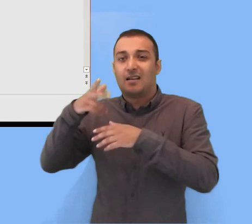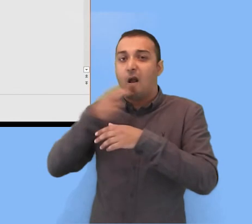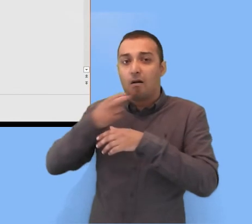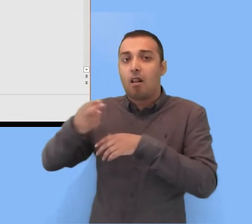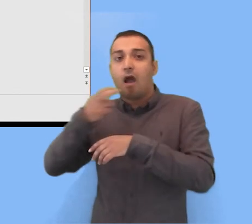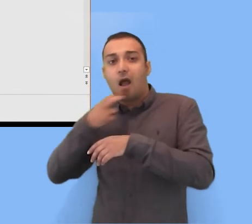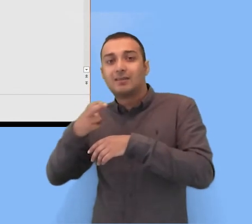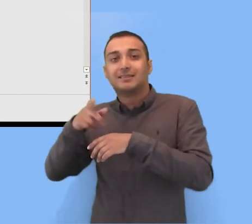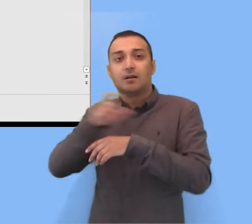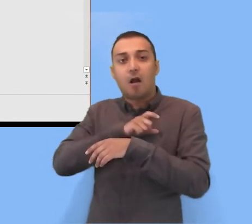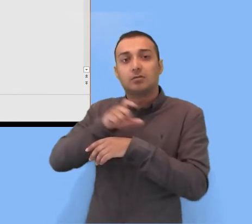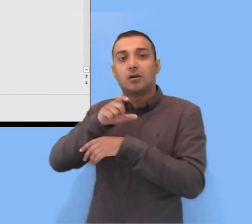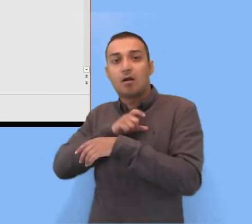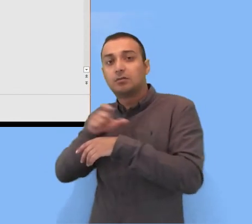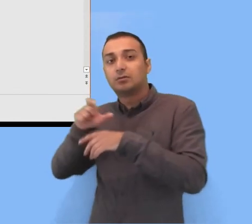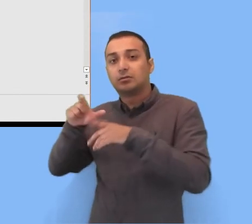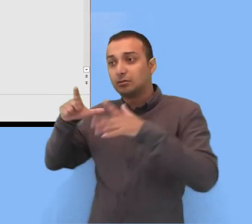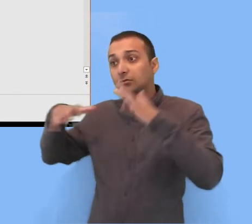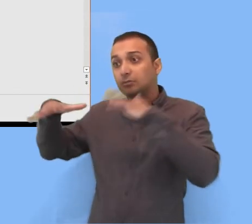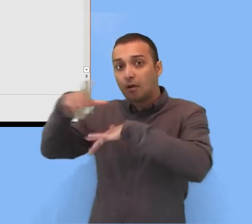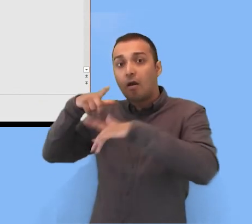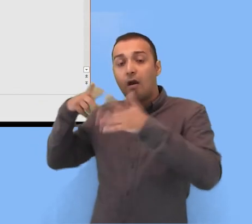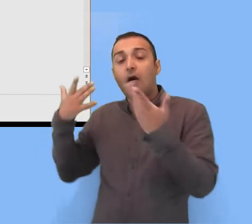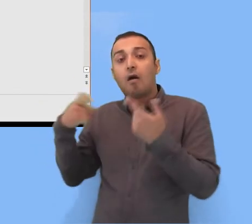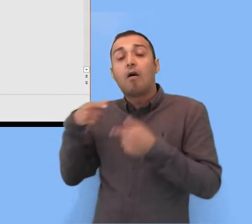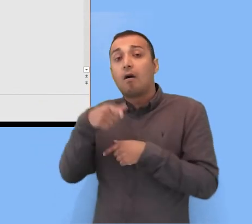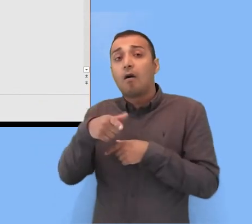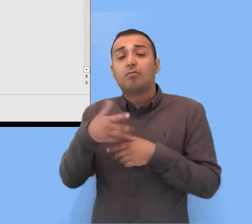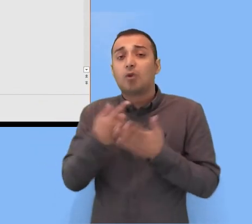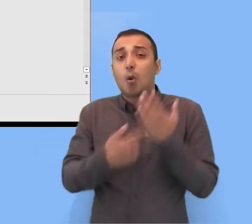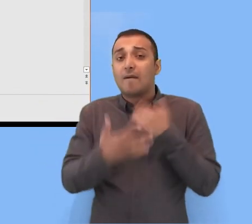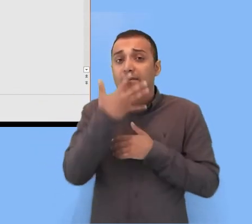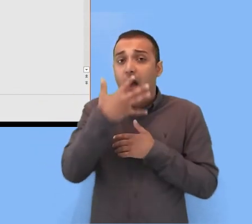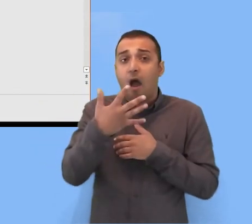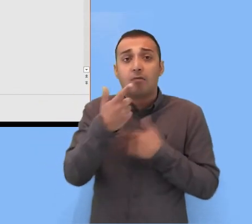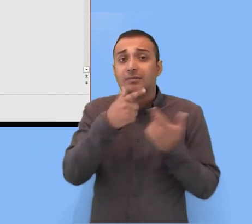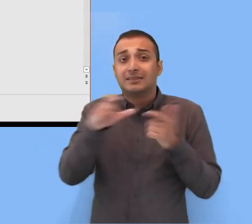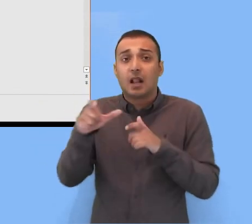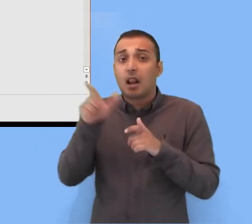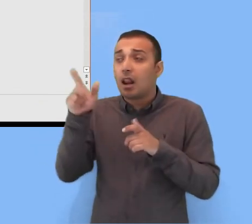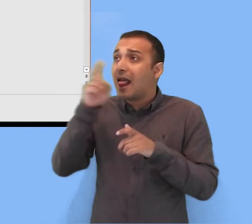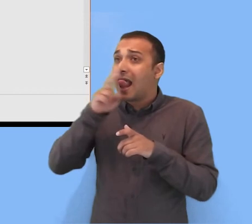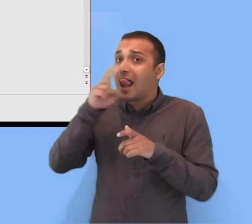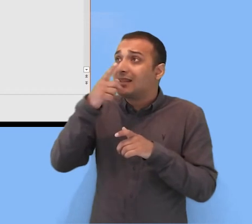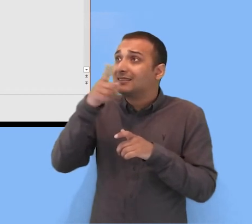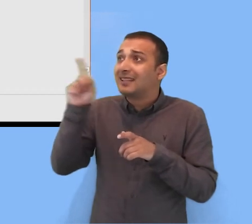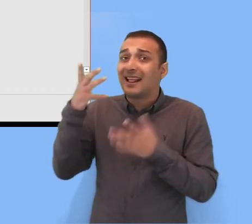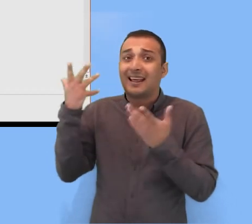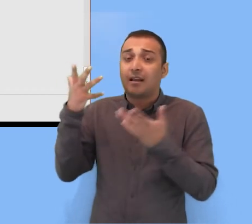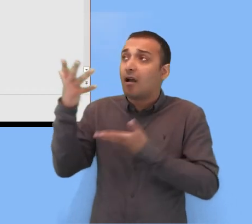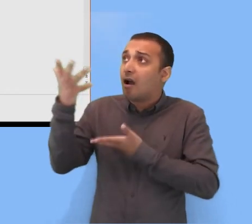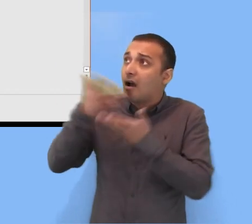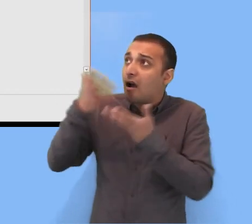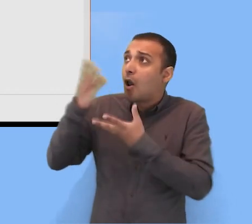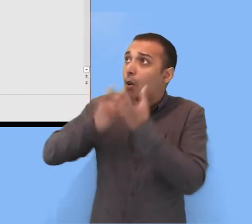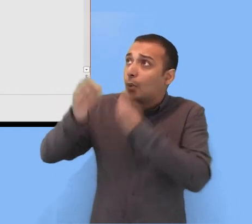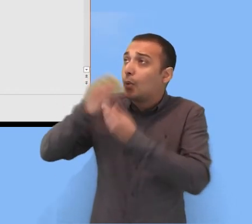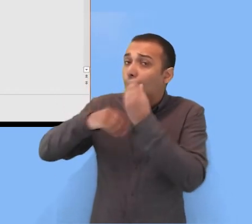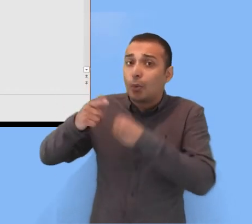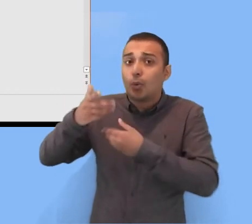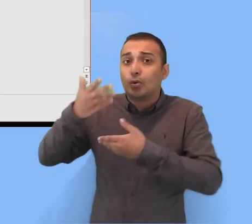only 5, she gained a lot from the elderly in the family, playing, singing, hearing stories, and just doing simple things with them."